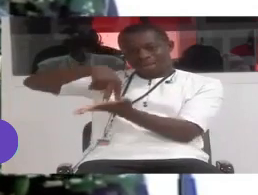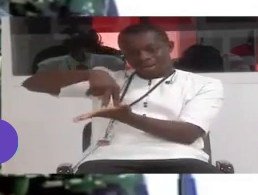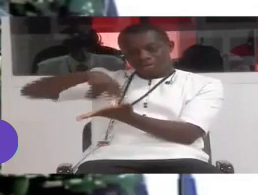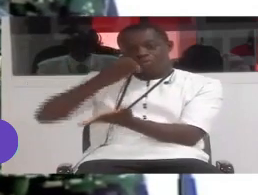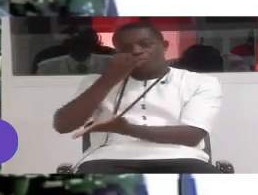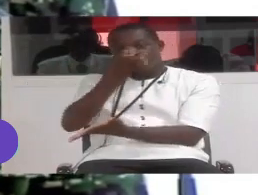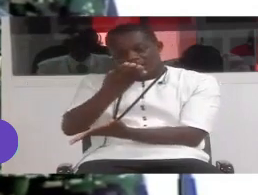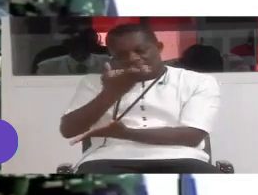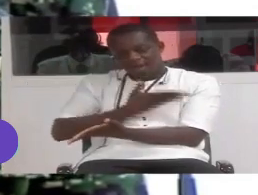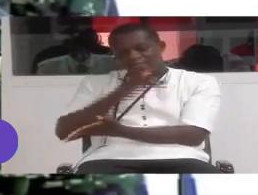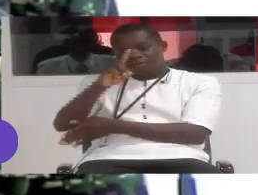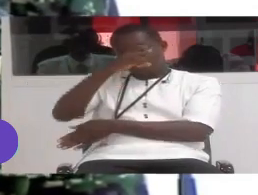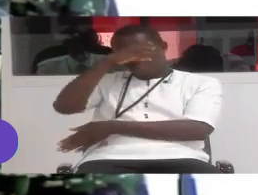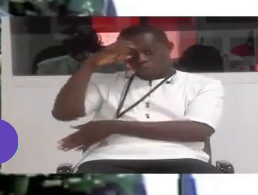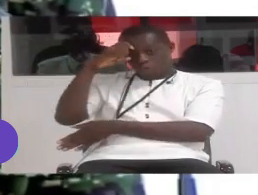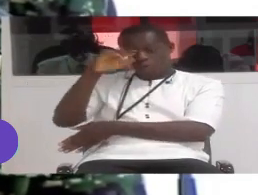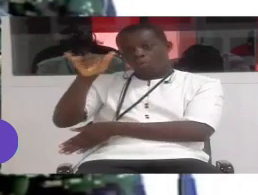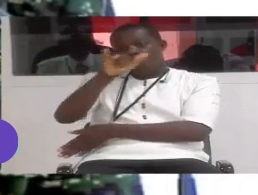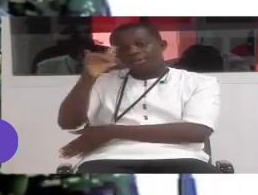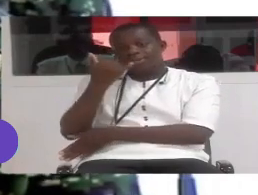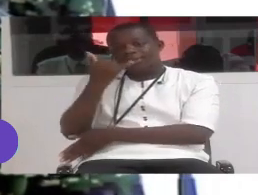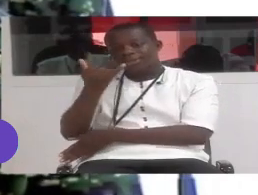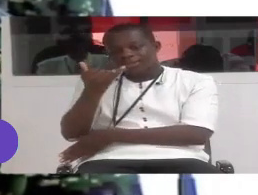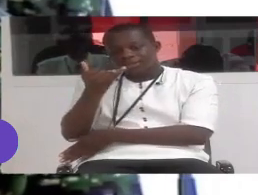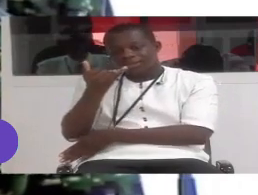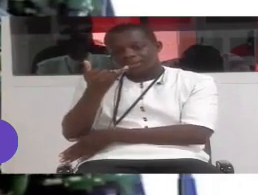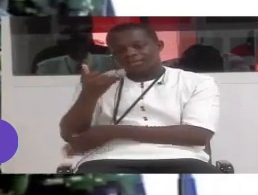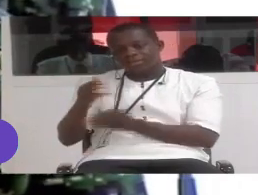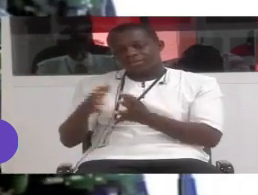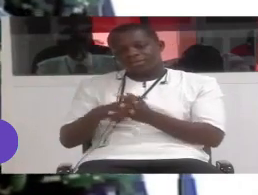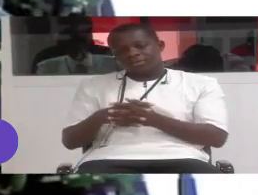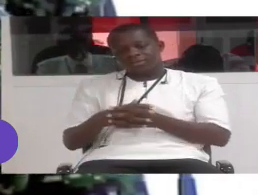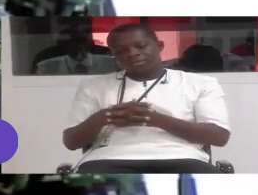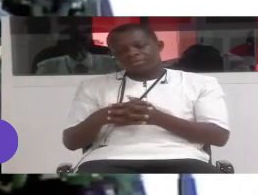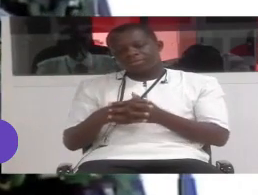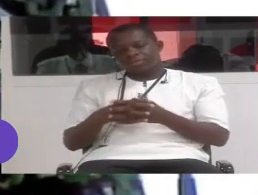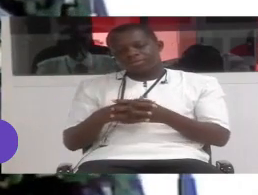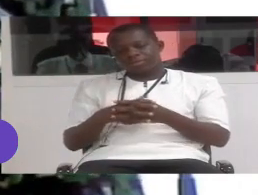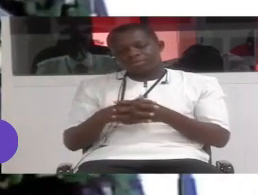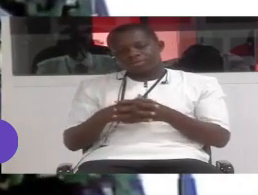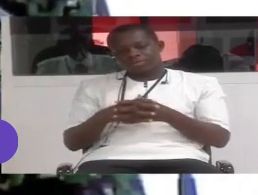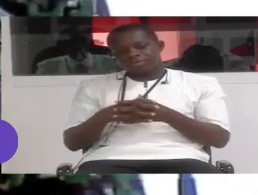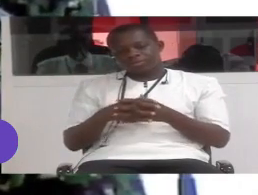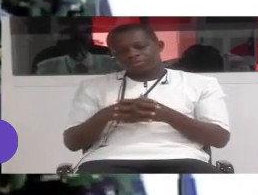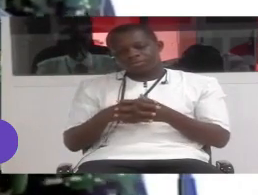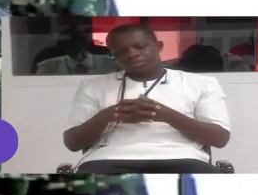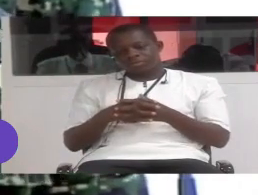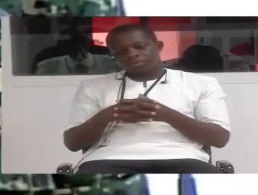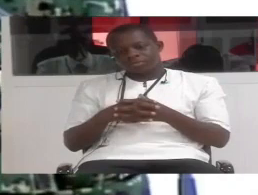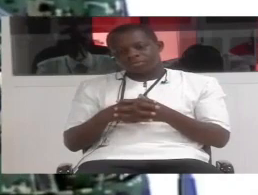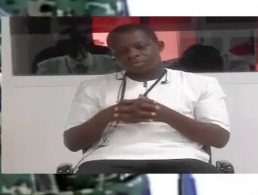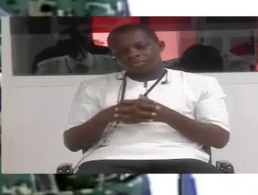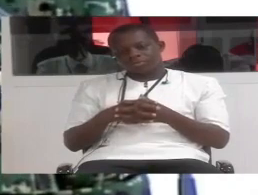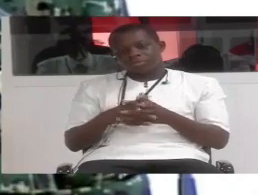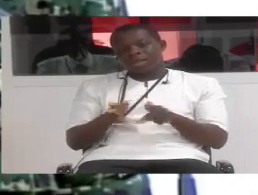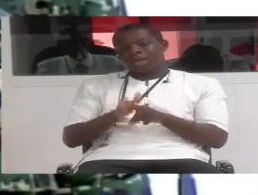we converged there, Noa Badji said to us there is an assignment which we have to do. Da dafa